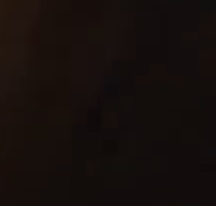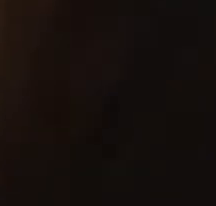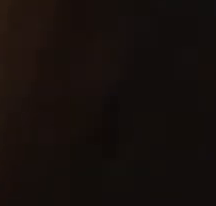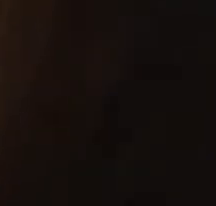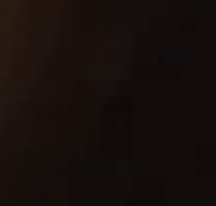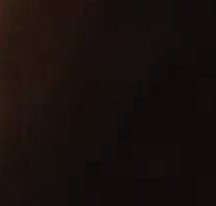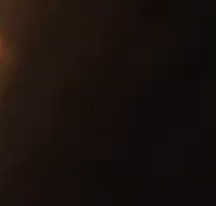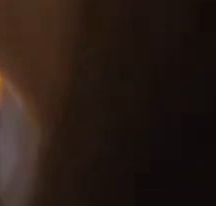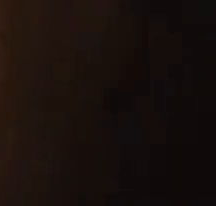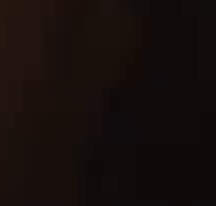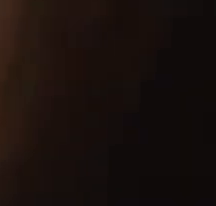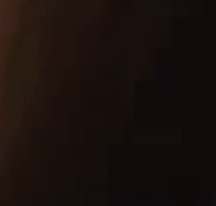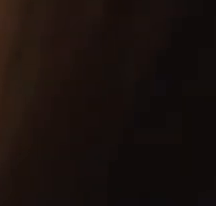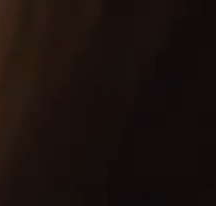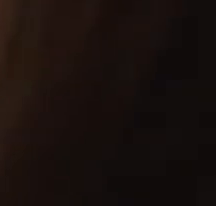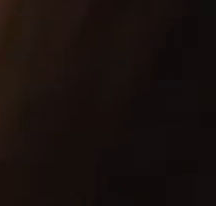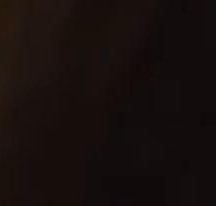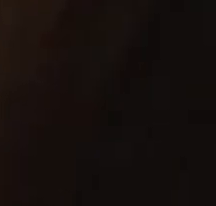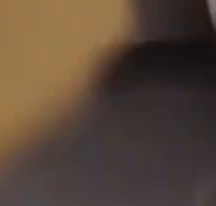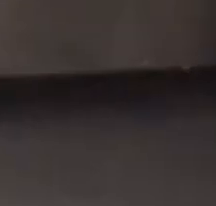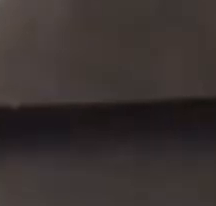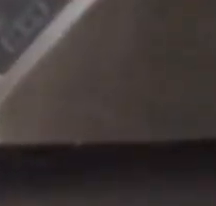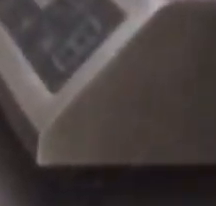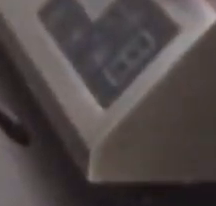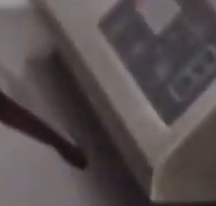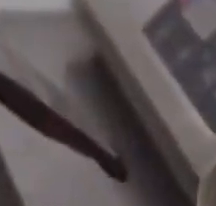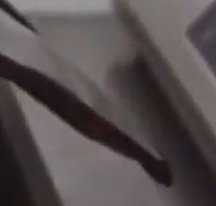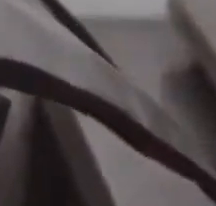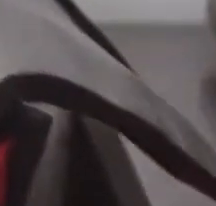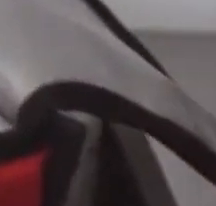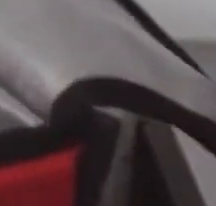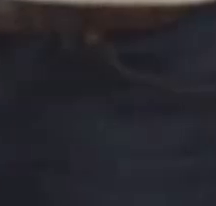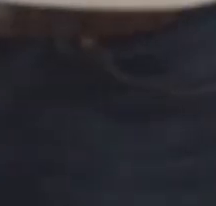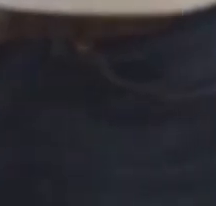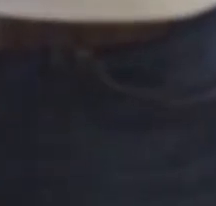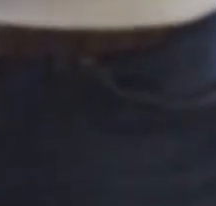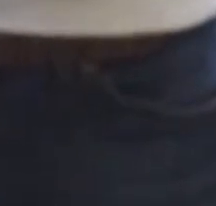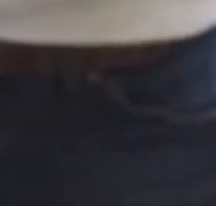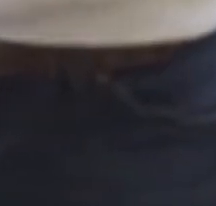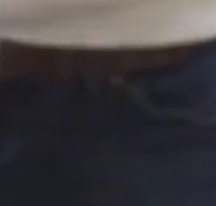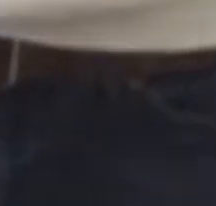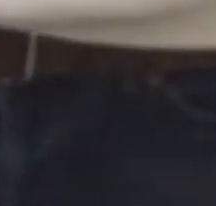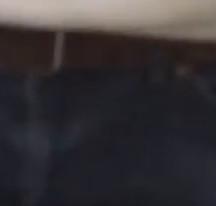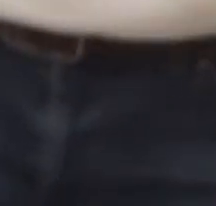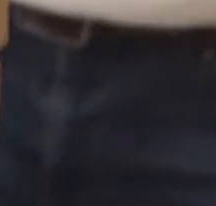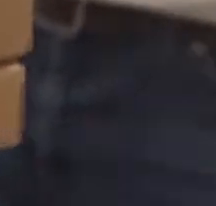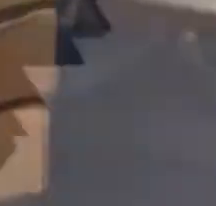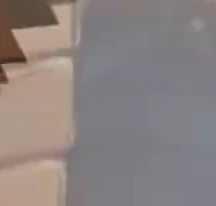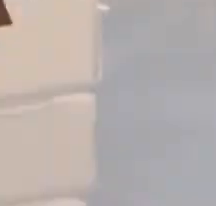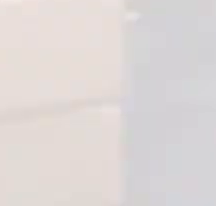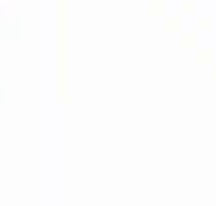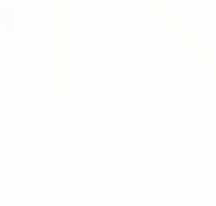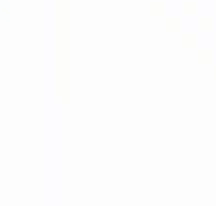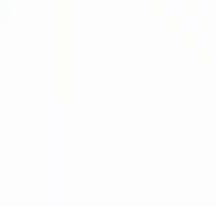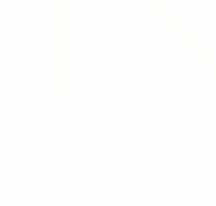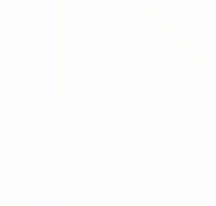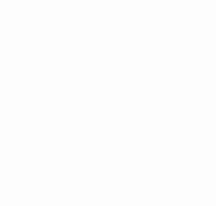We are now being able to provide the services needed by our citizens, by our consumers.